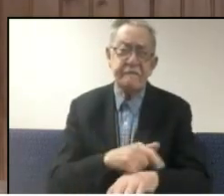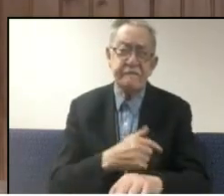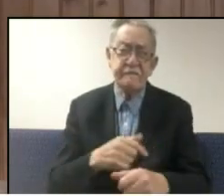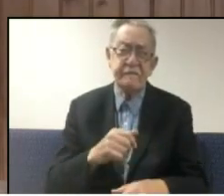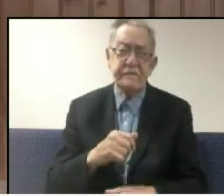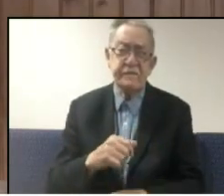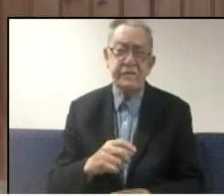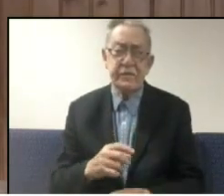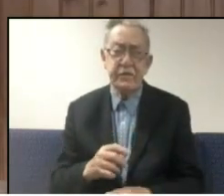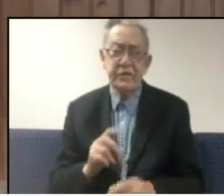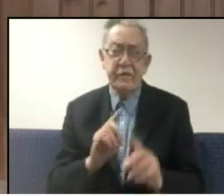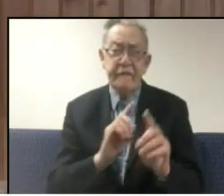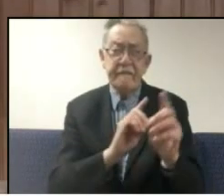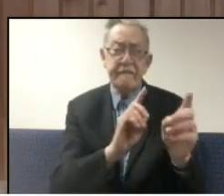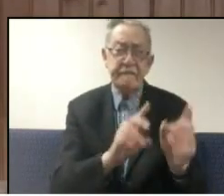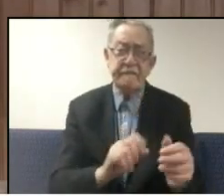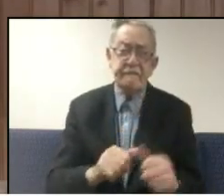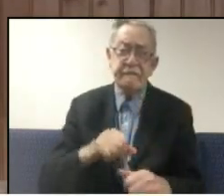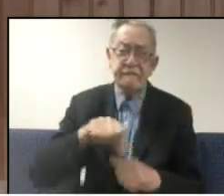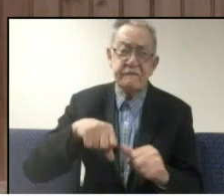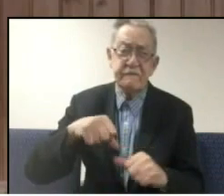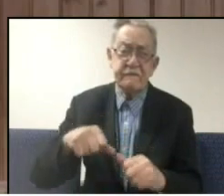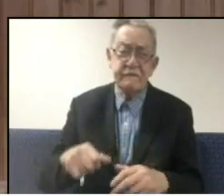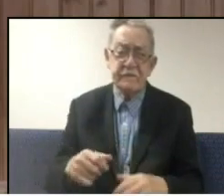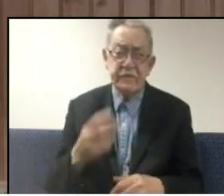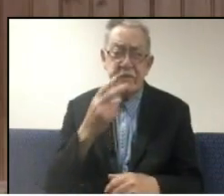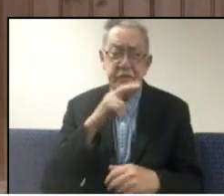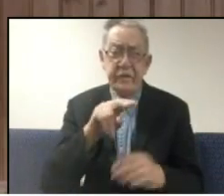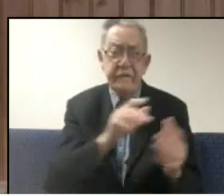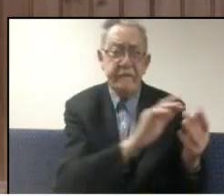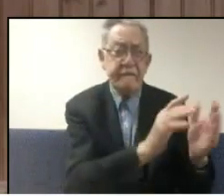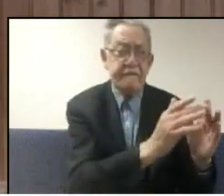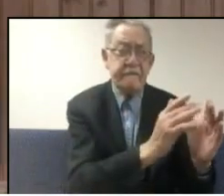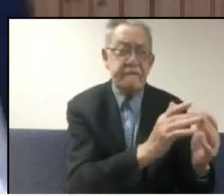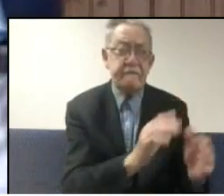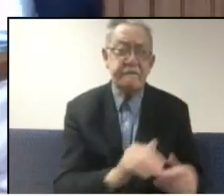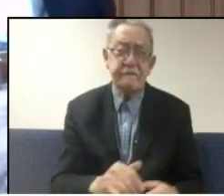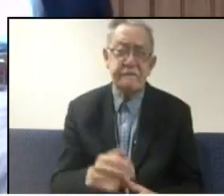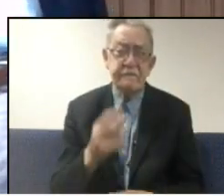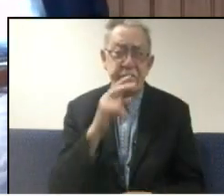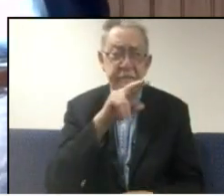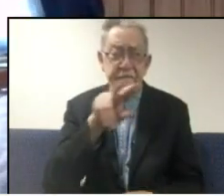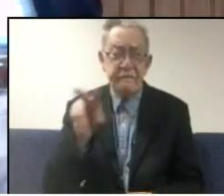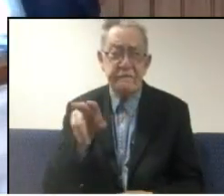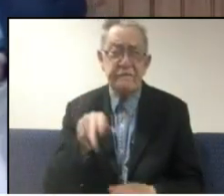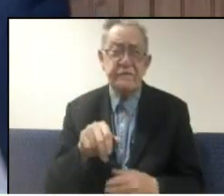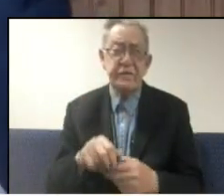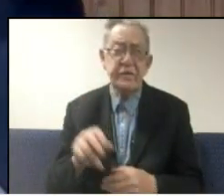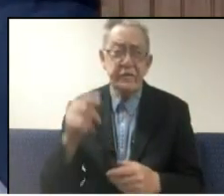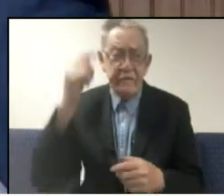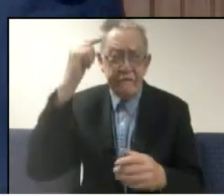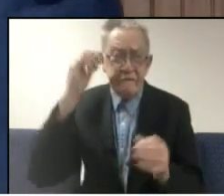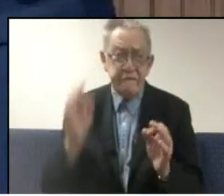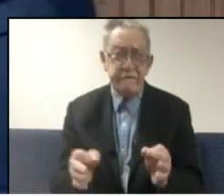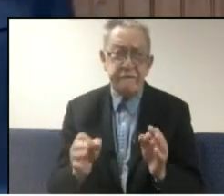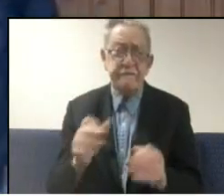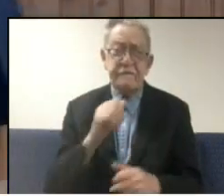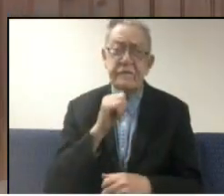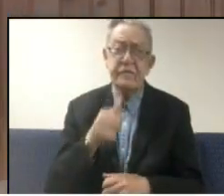because in this room and watching us online today are going to be those who have decided that you are